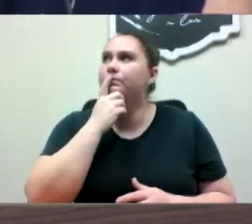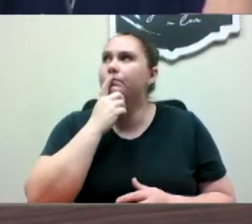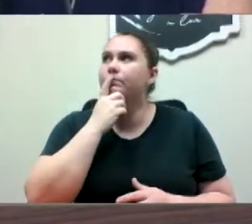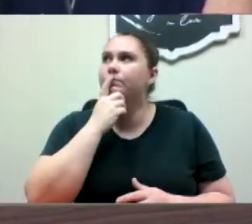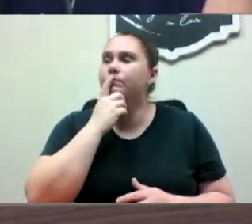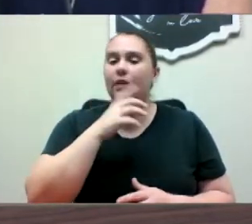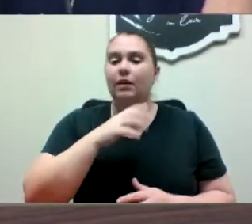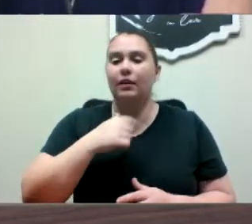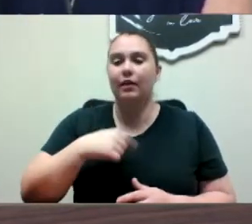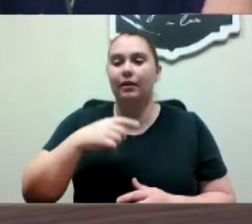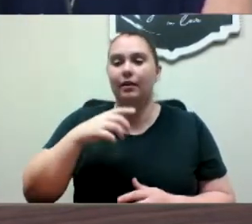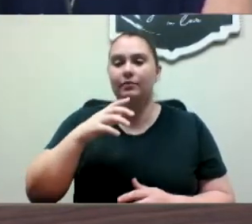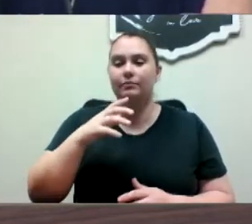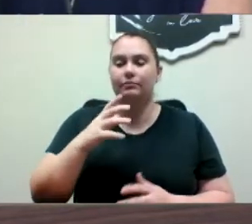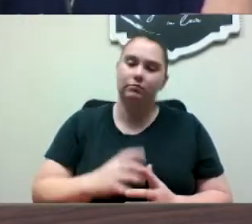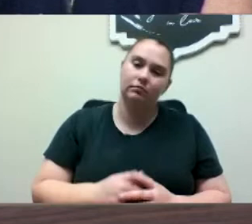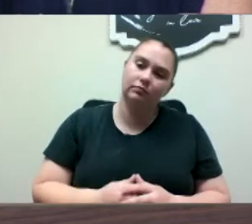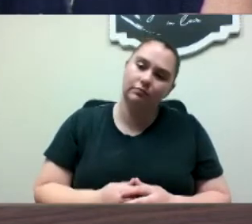I would think that,